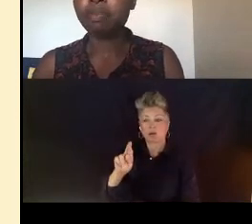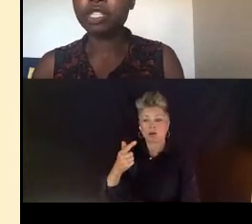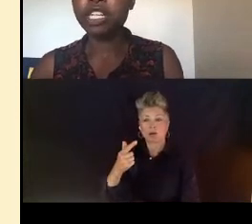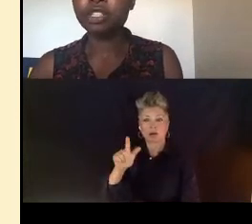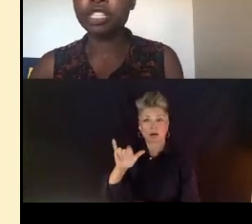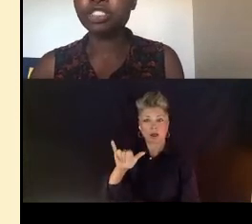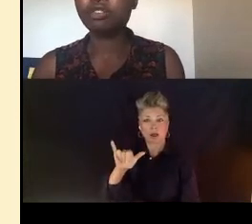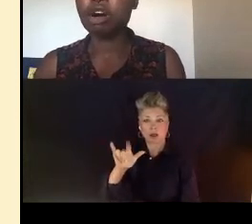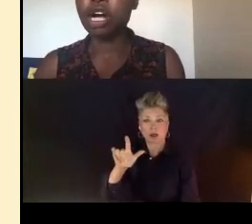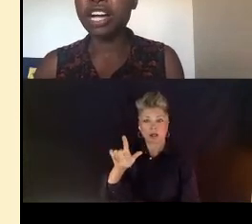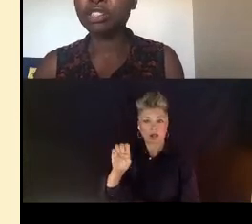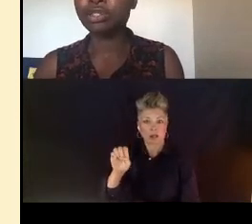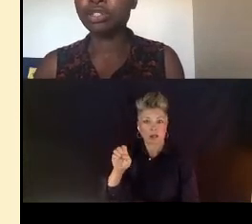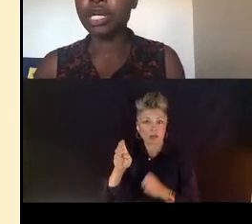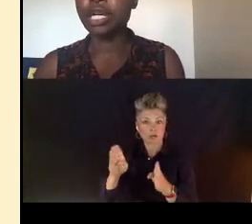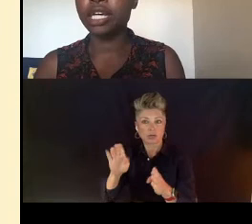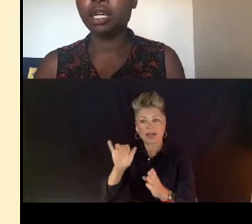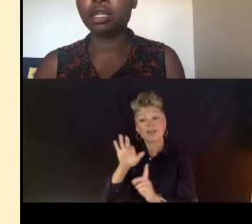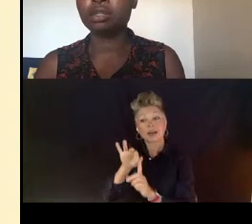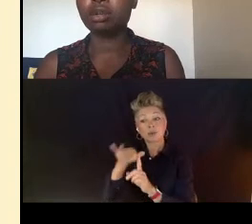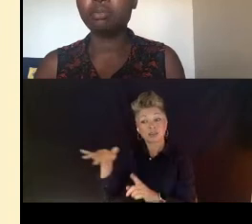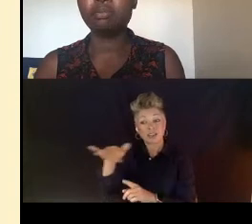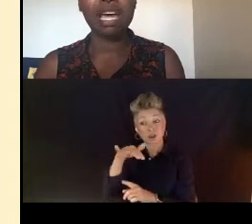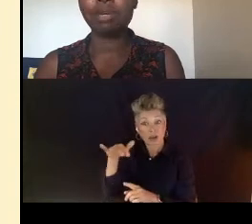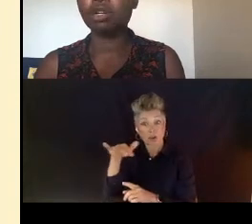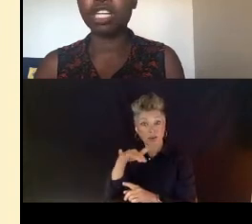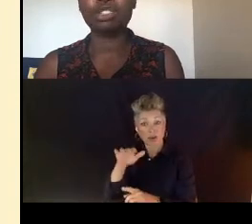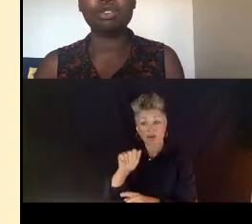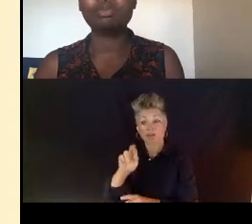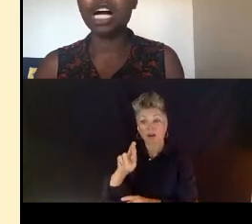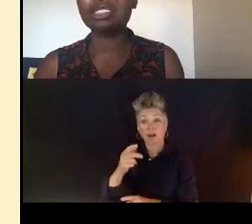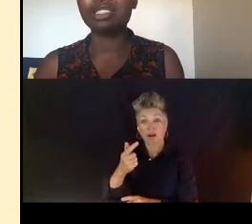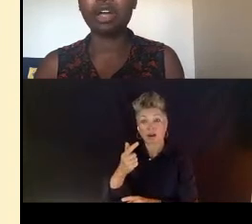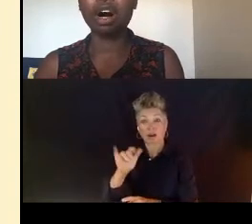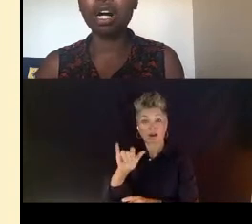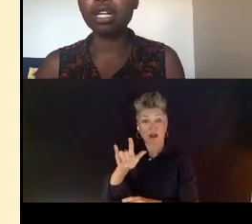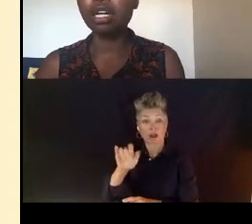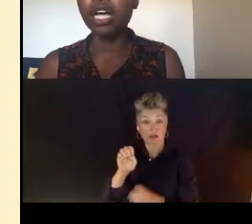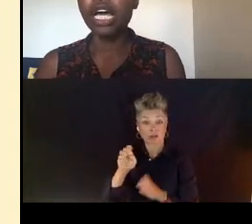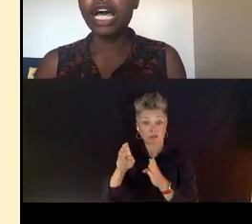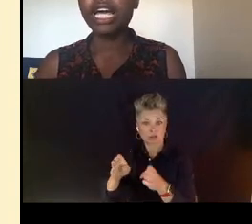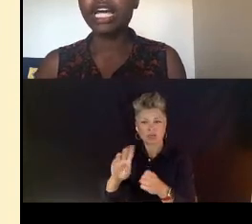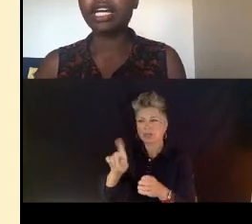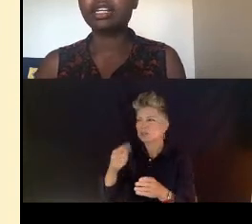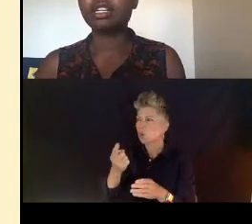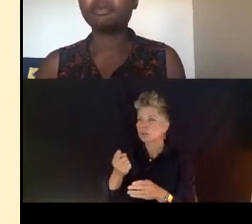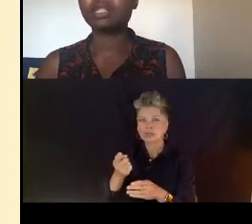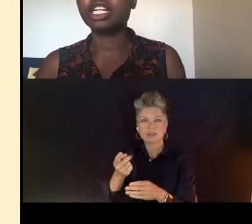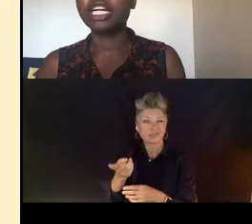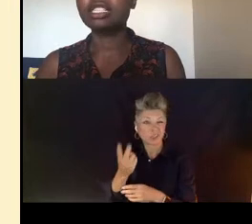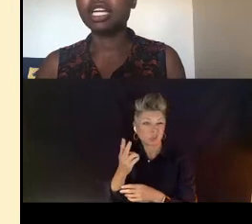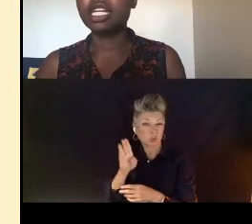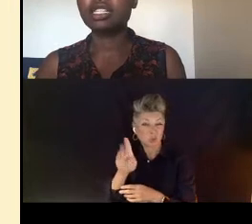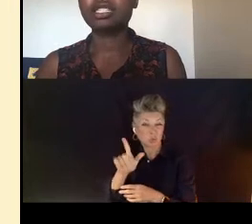That particular section of Argyle Street is maybe only 2 blocks long, and